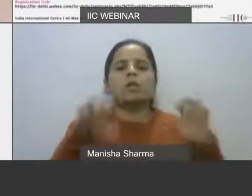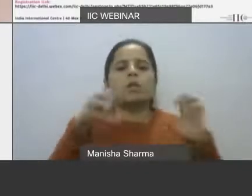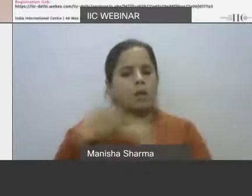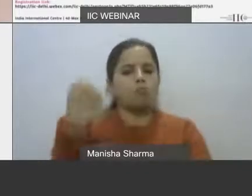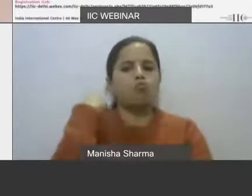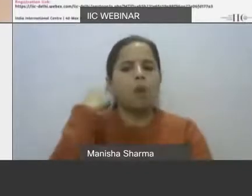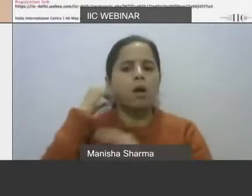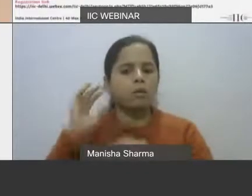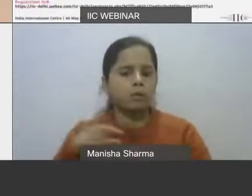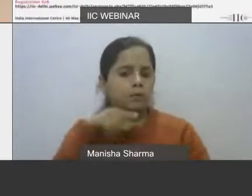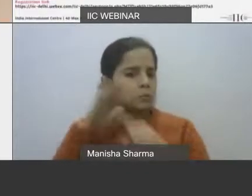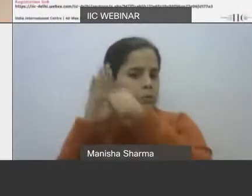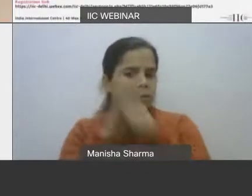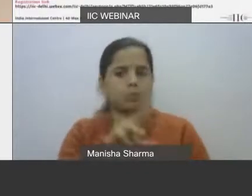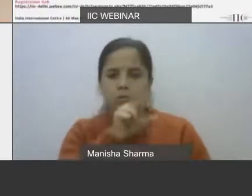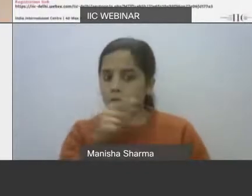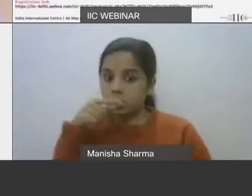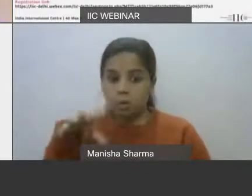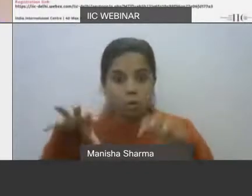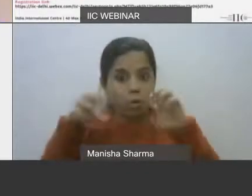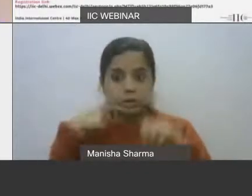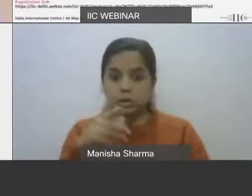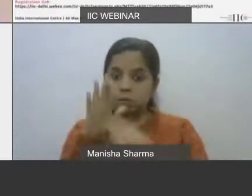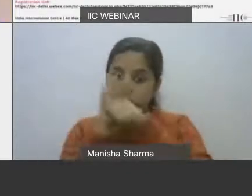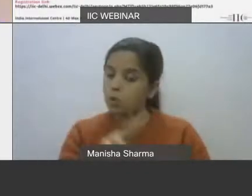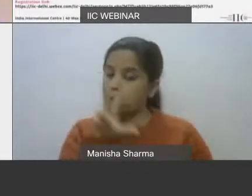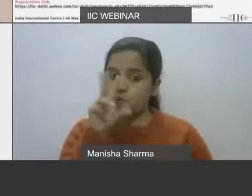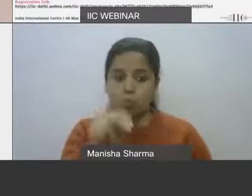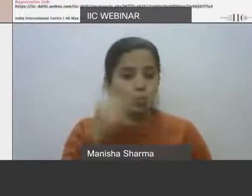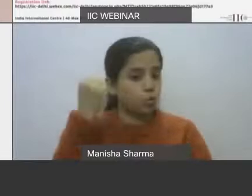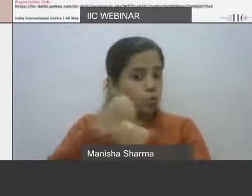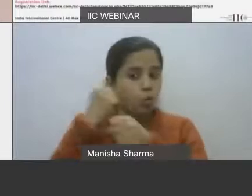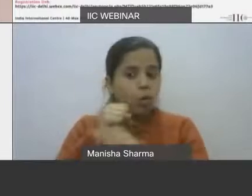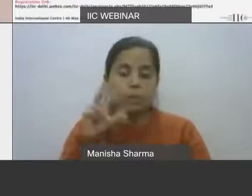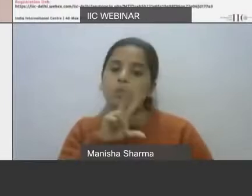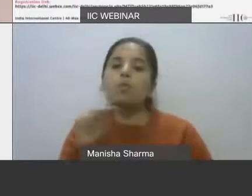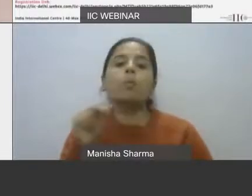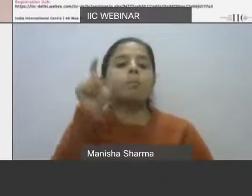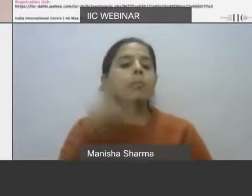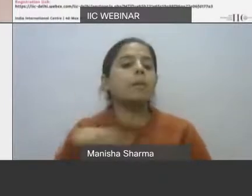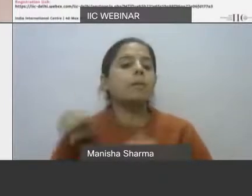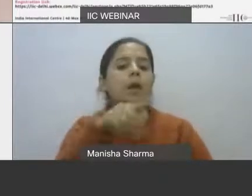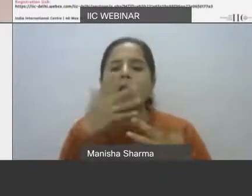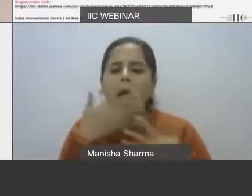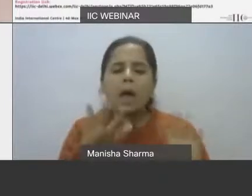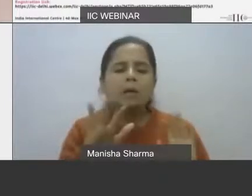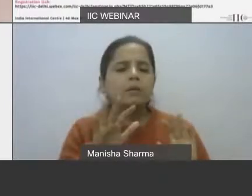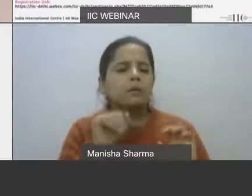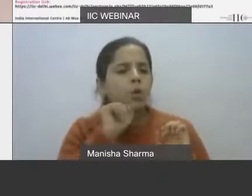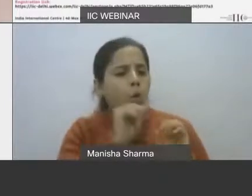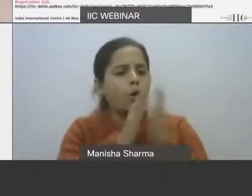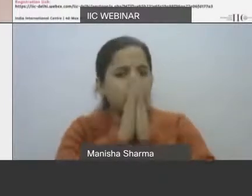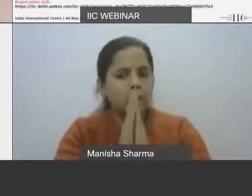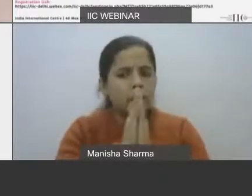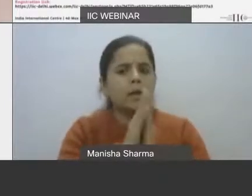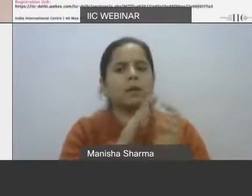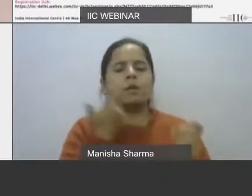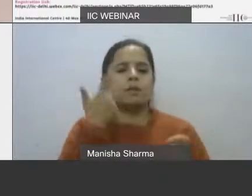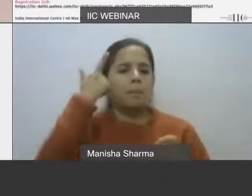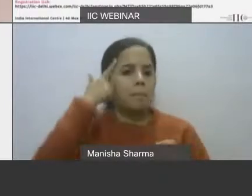says that you're not supposed to discriminate. The state is not supposed to discriminate against citizens on grounds only of religion,